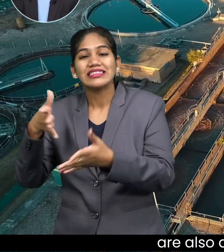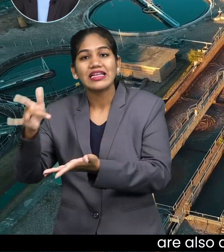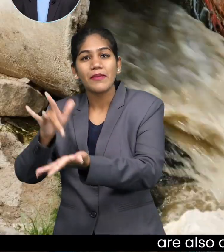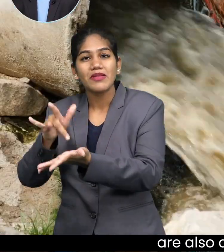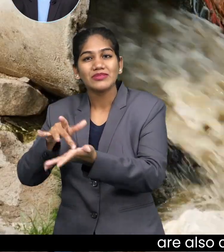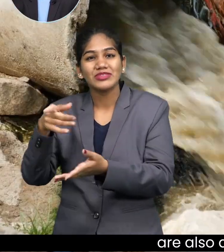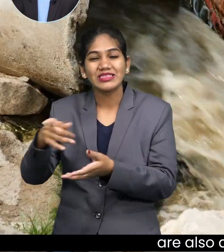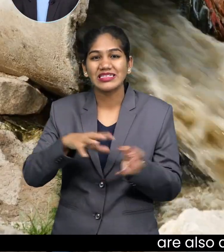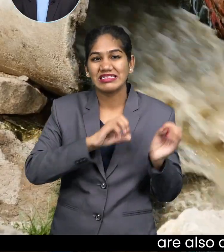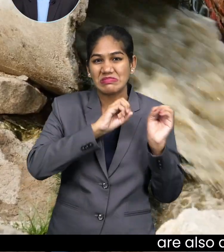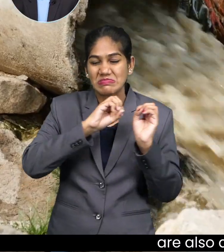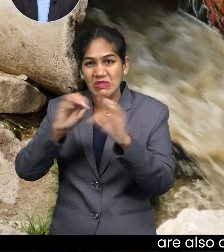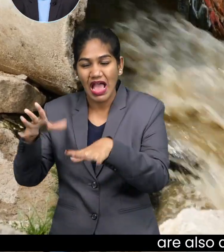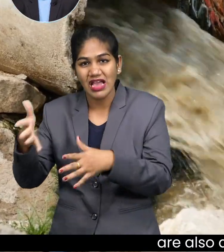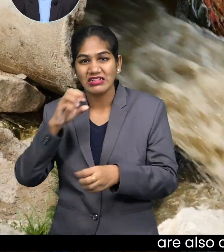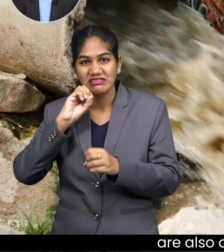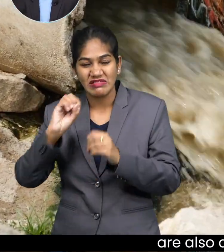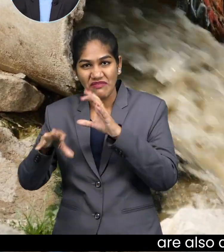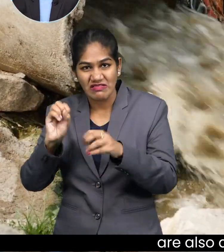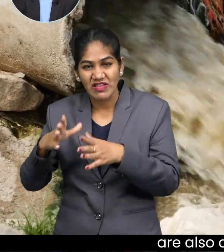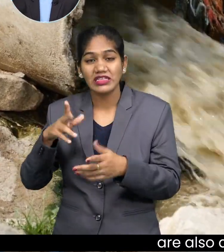into rivers or lakes.